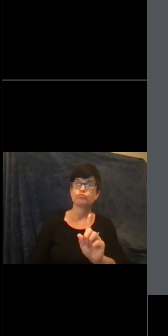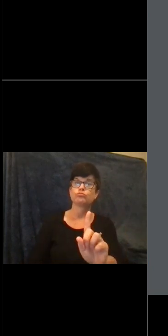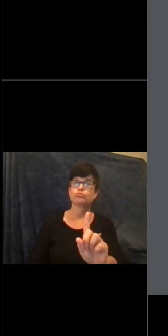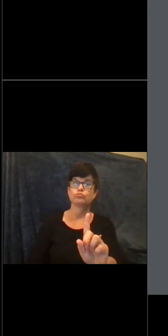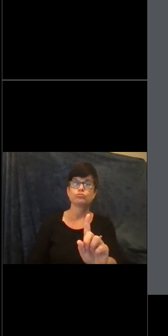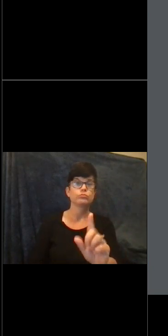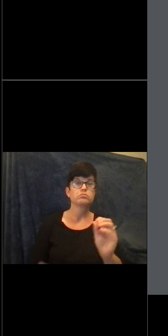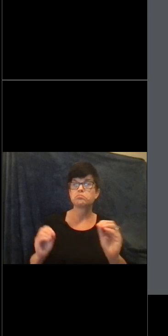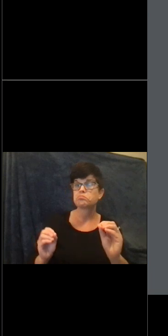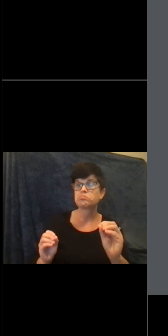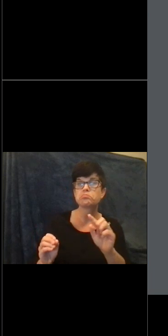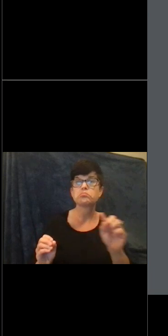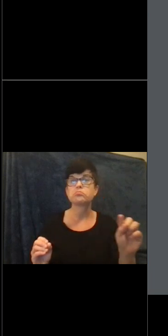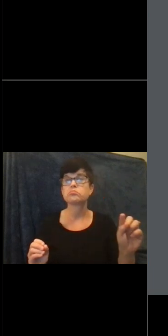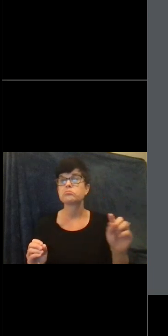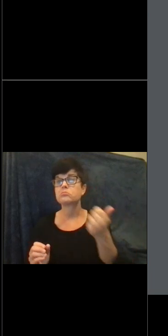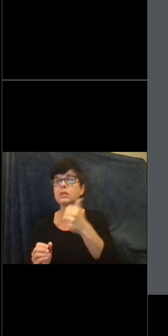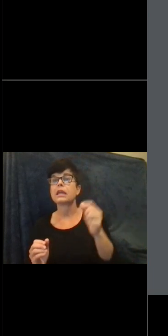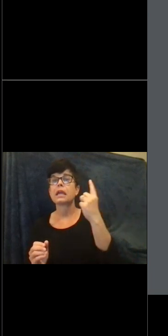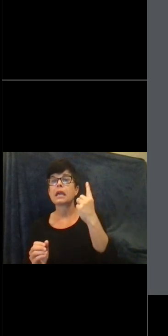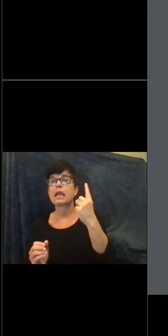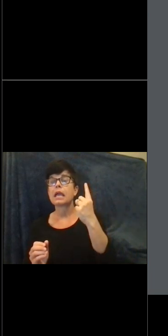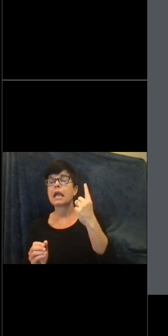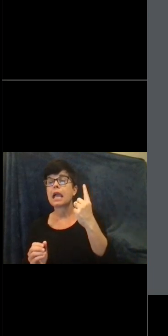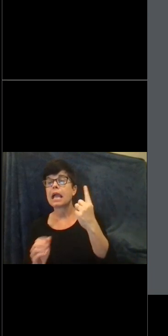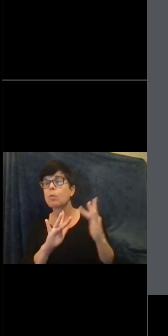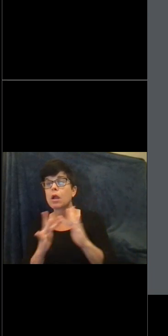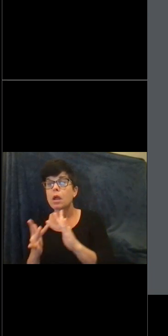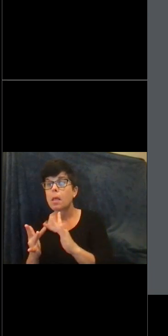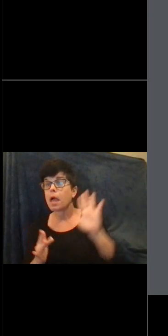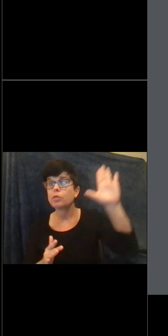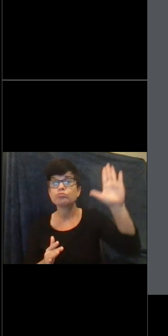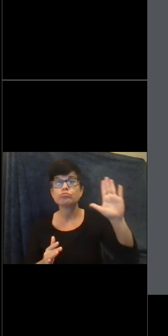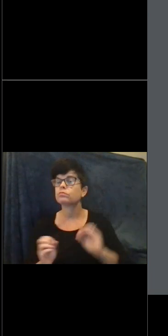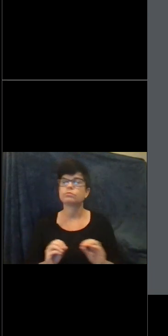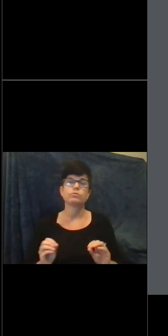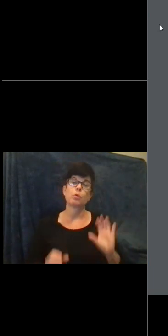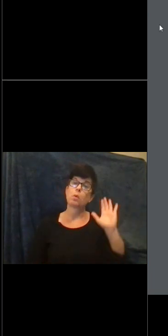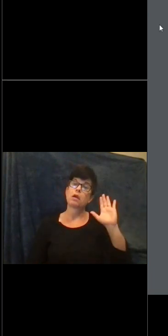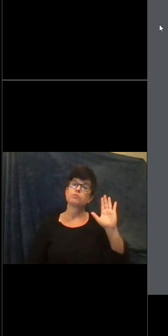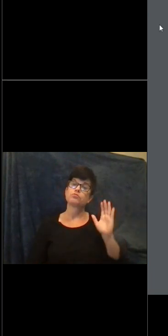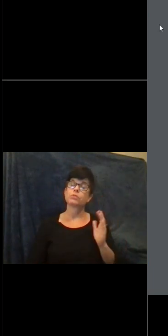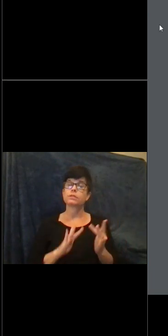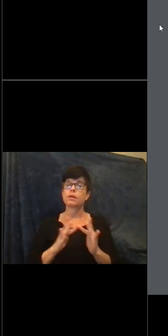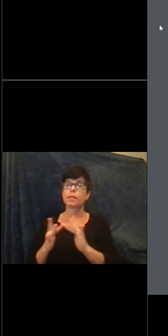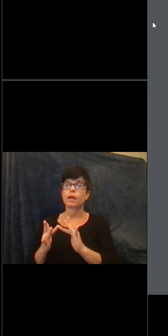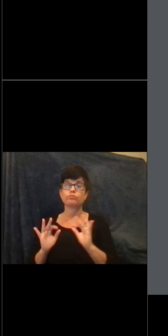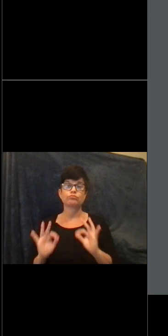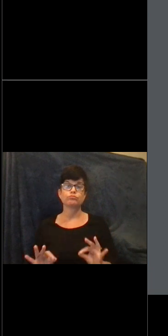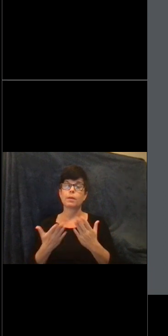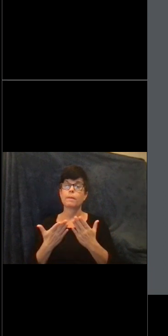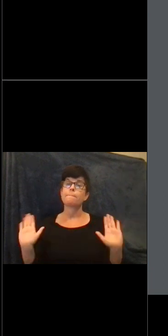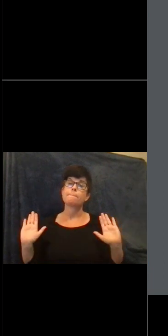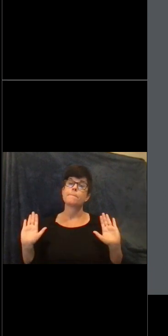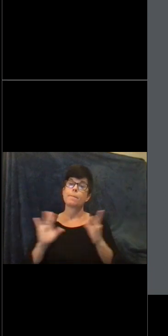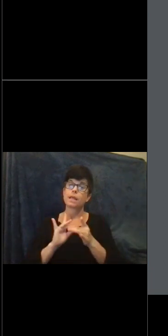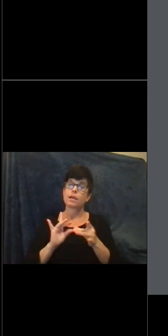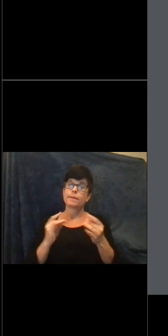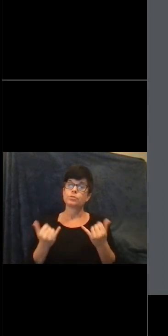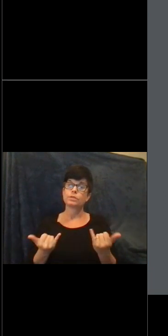Seeing none, is there anybody online with their digital hands raised, Ms. Kerfman? No hands are raised. All right. Well, public comments on this item are now